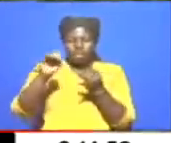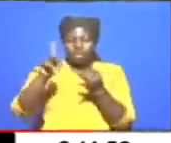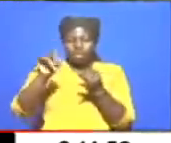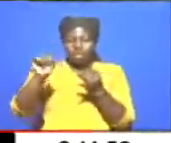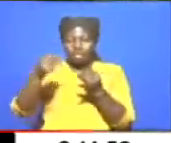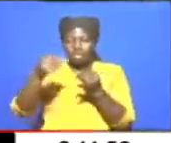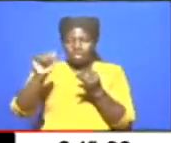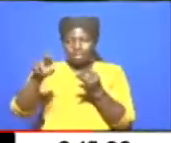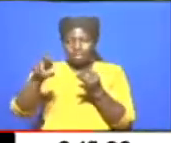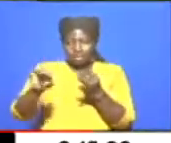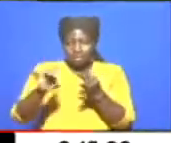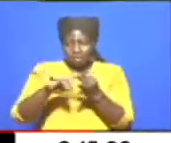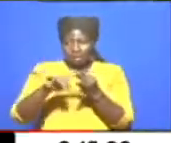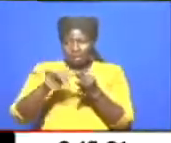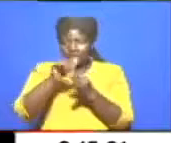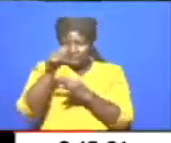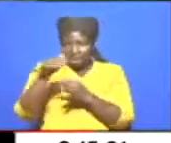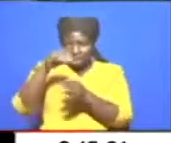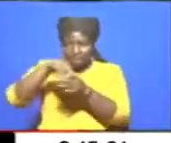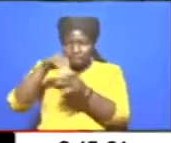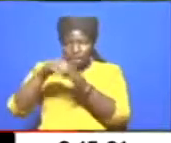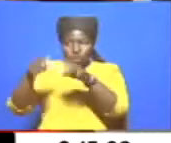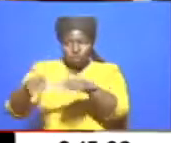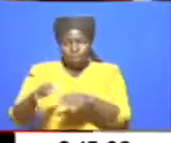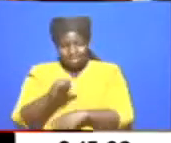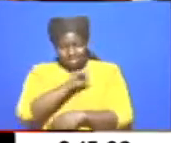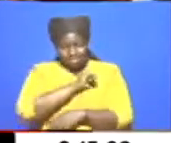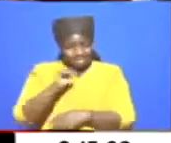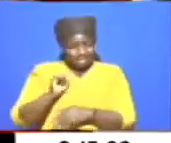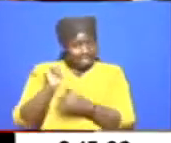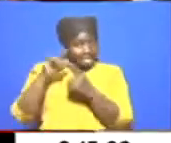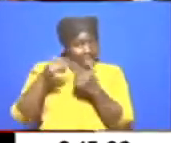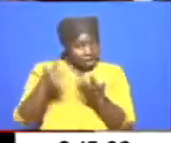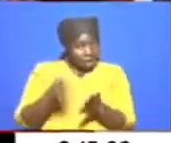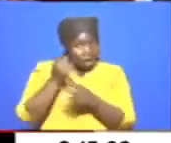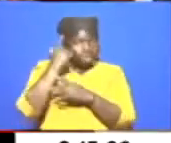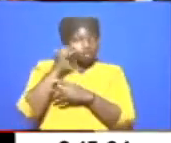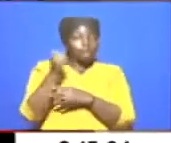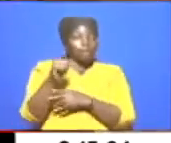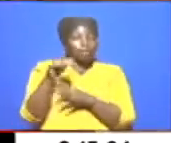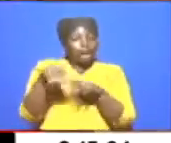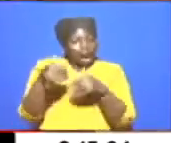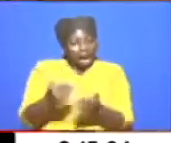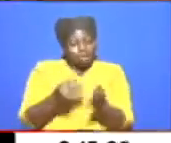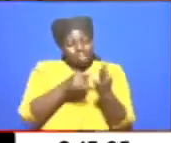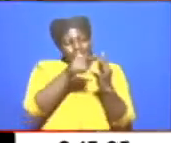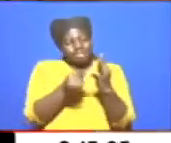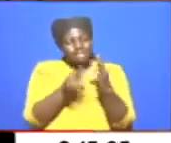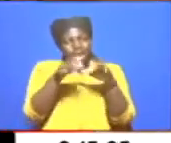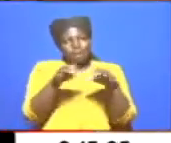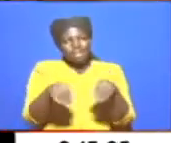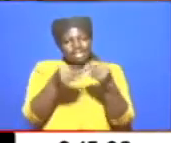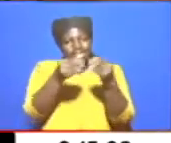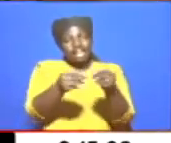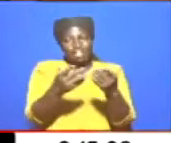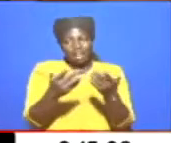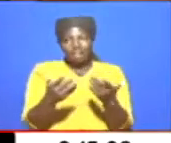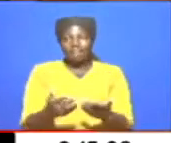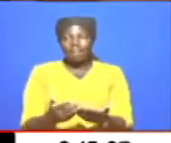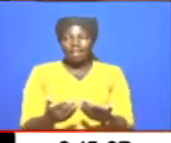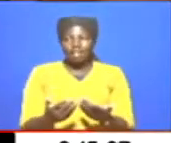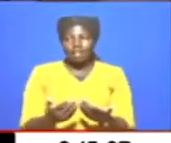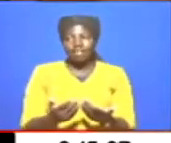Avalanche Investment Group. The Senate is yet to establish the faces behind the three companies. You'll realize that Nomad Resort